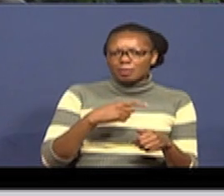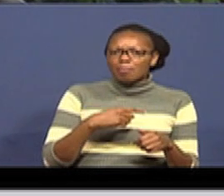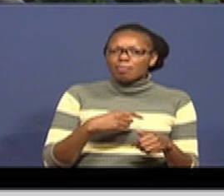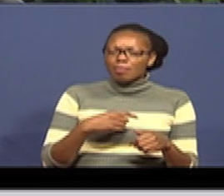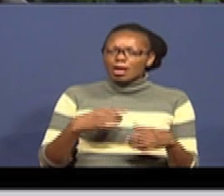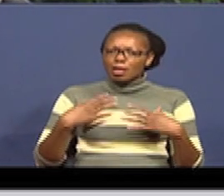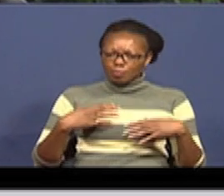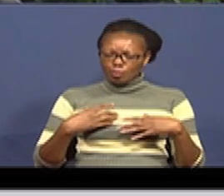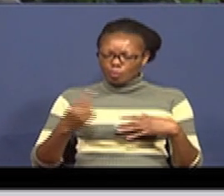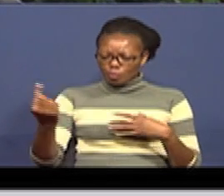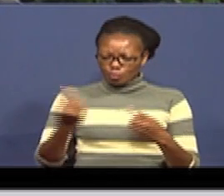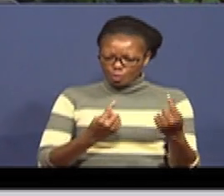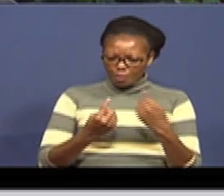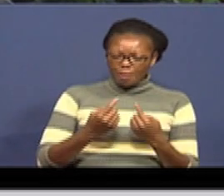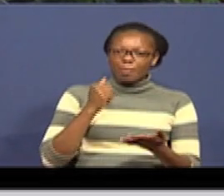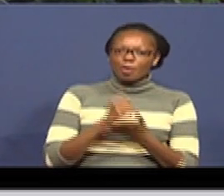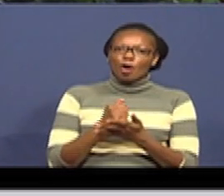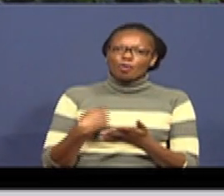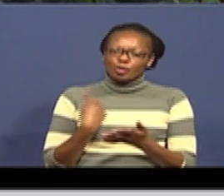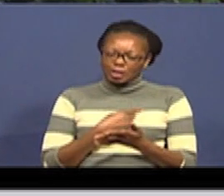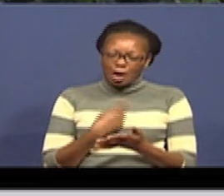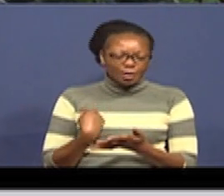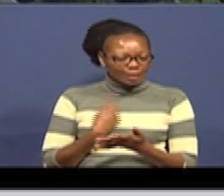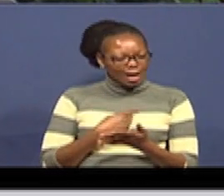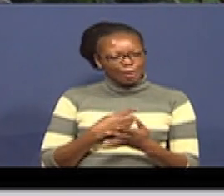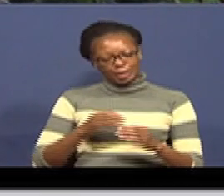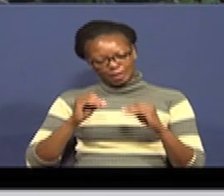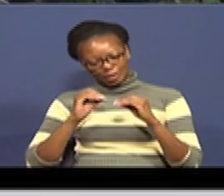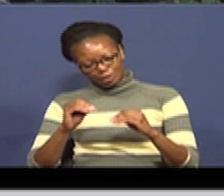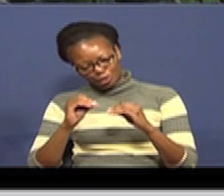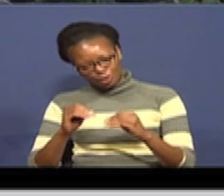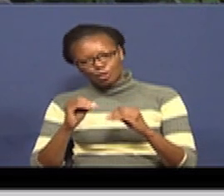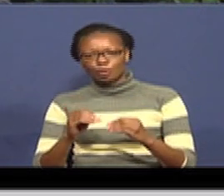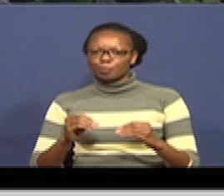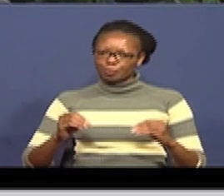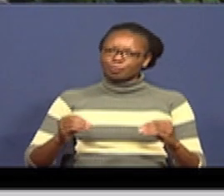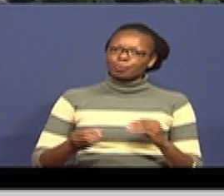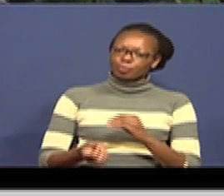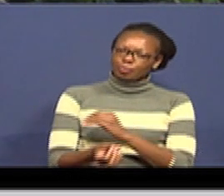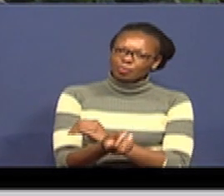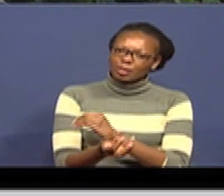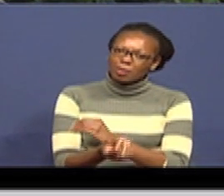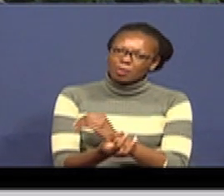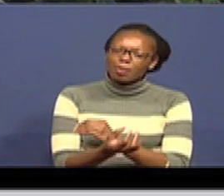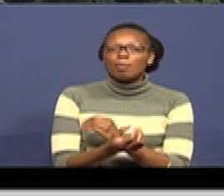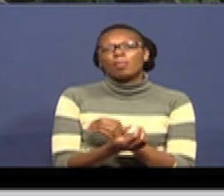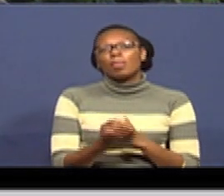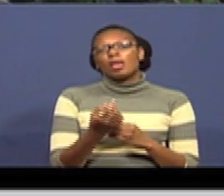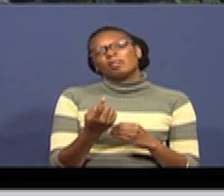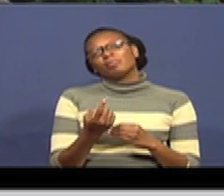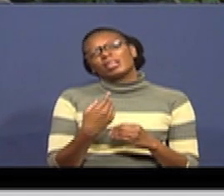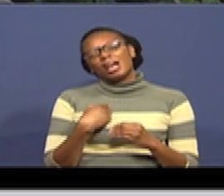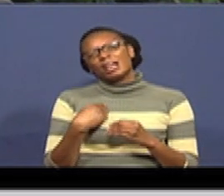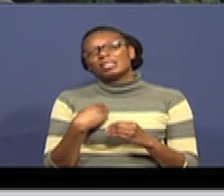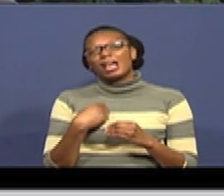20 farmers from Meru County, they visit our office and our field to educate. So